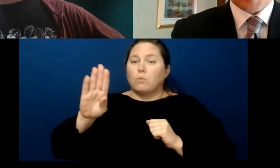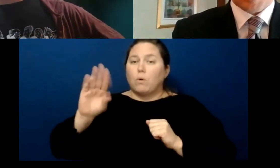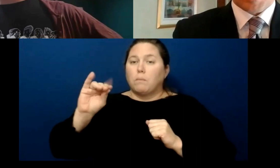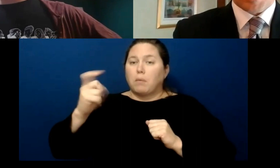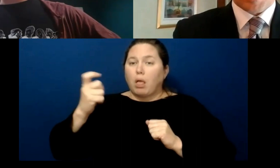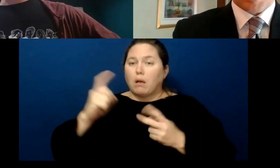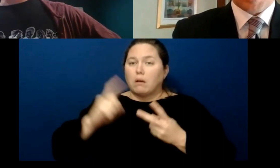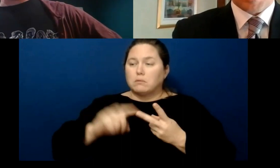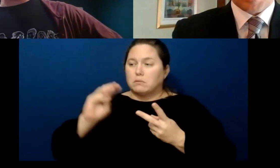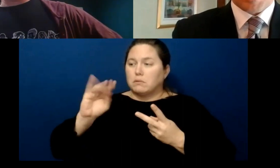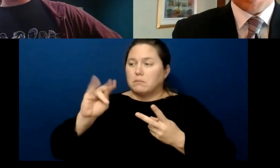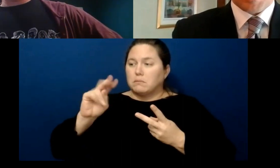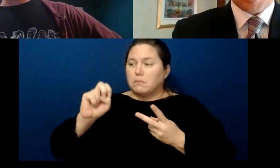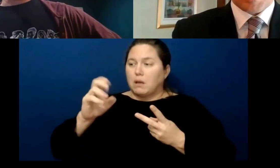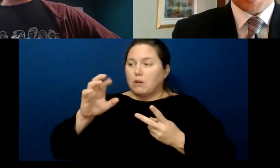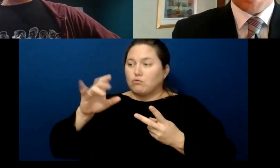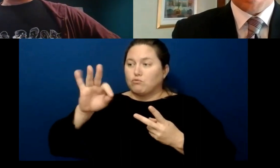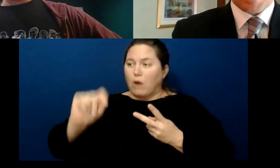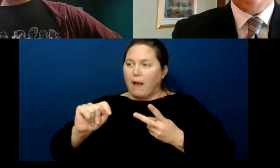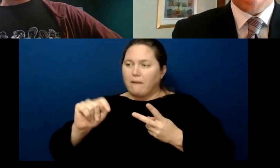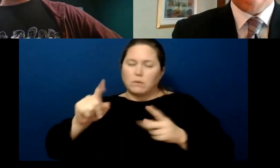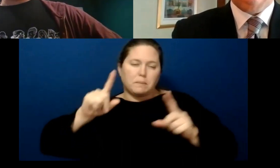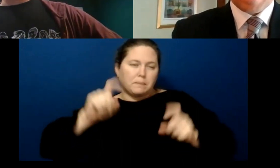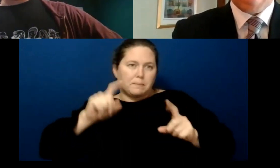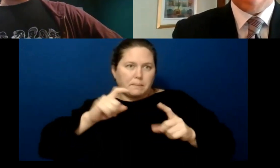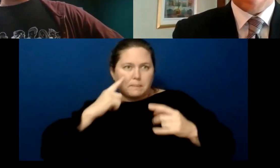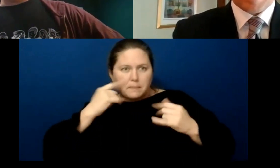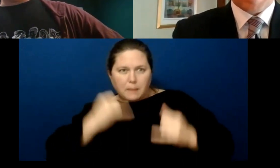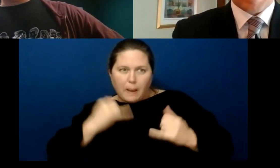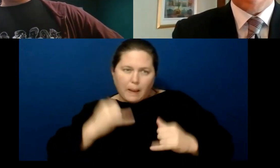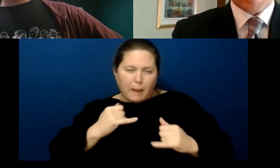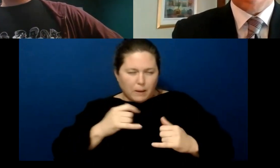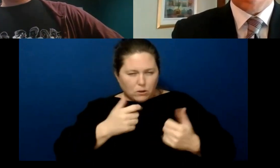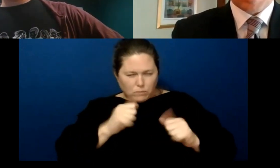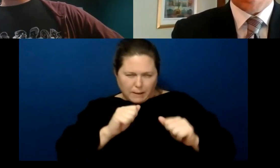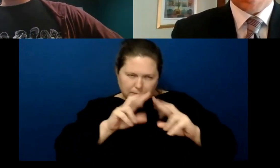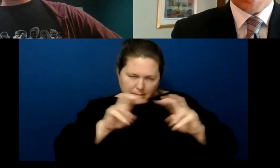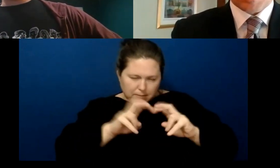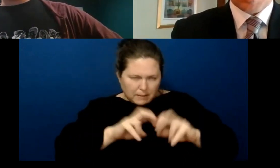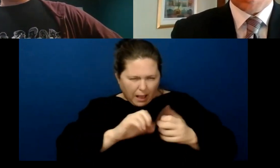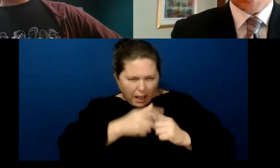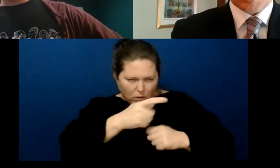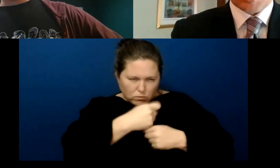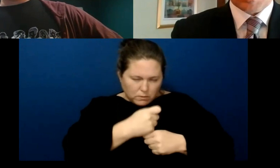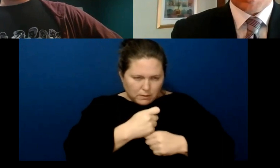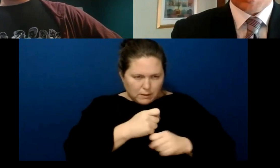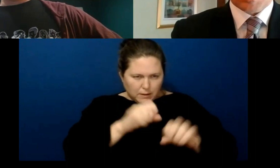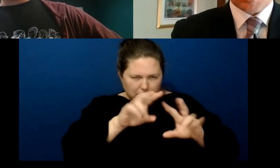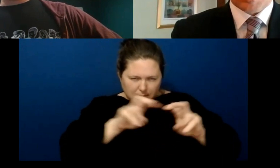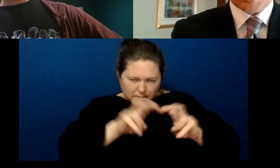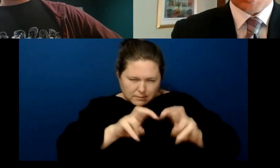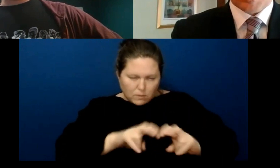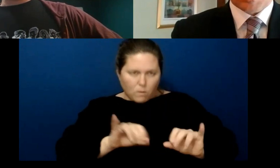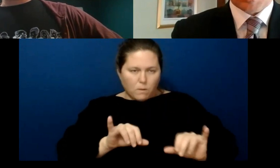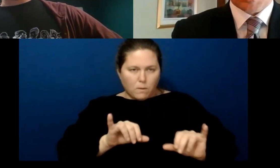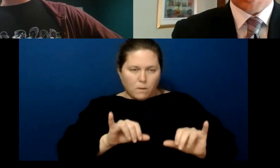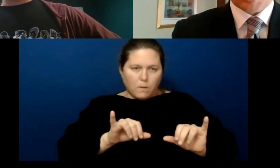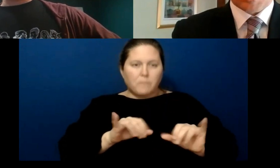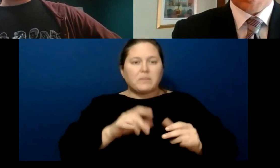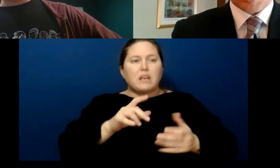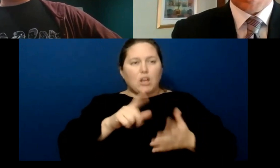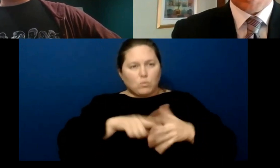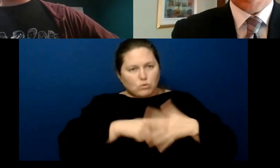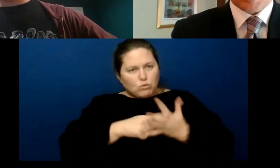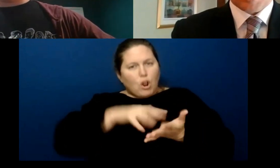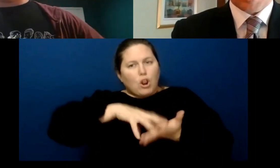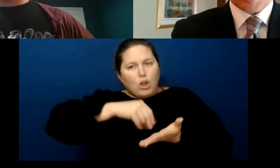at what other people have created and trying to understand how they created those things, that can really help you start to learn the thought